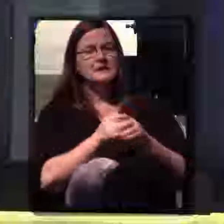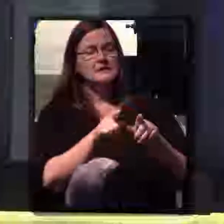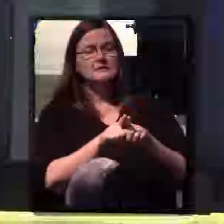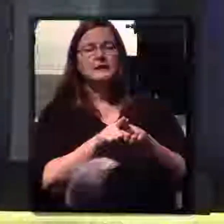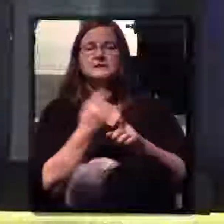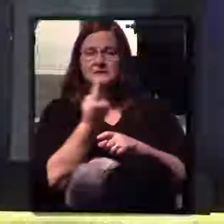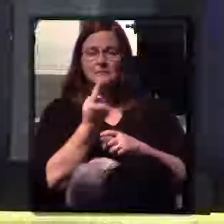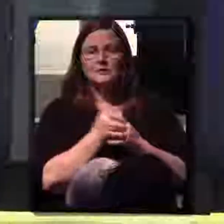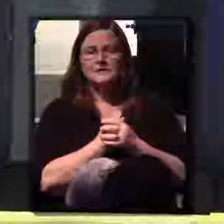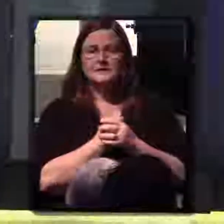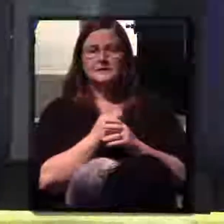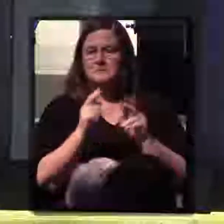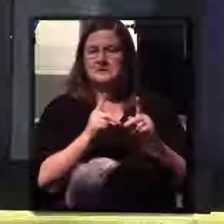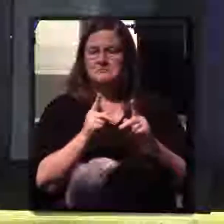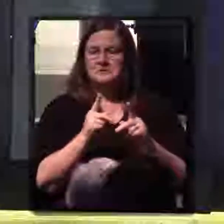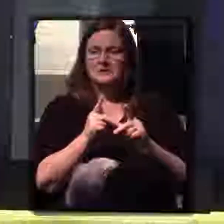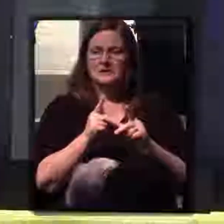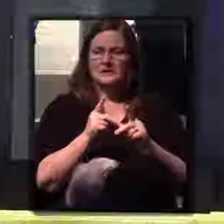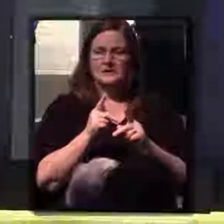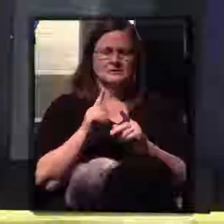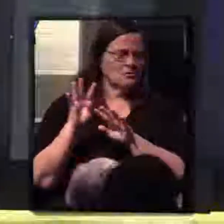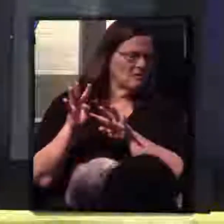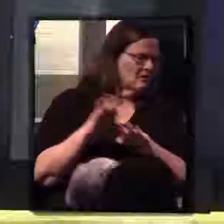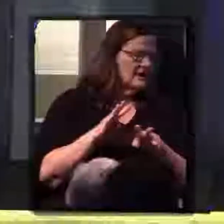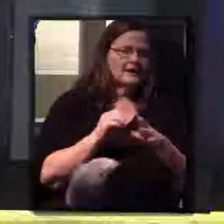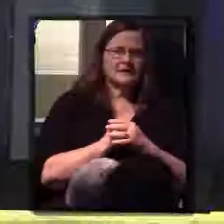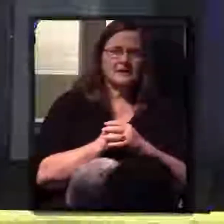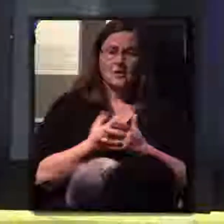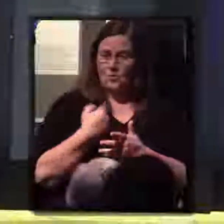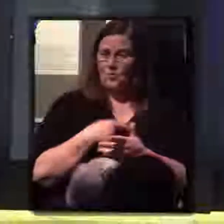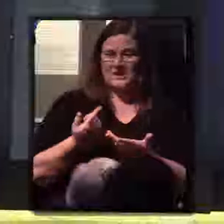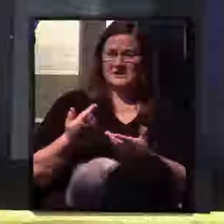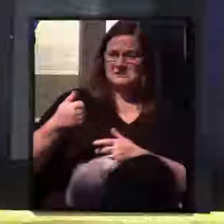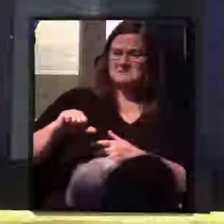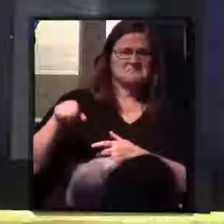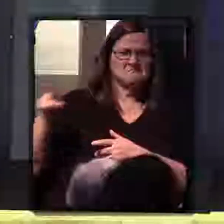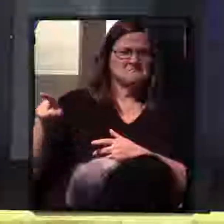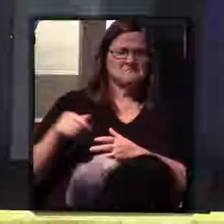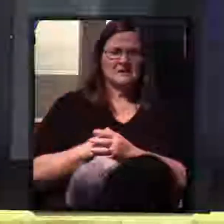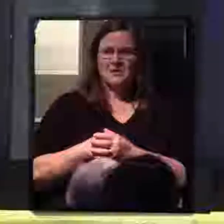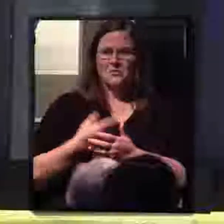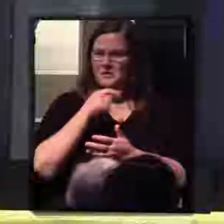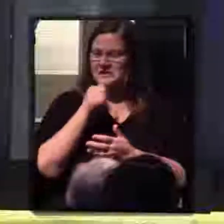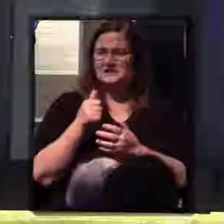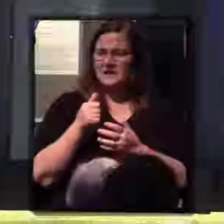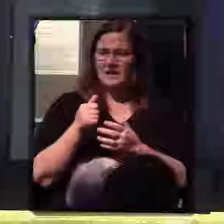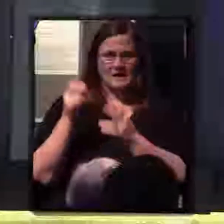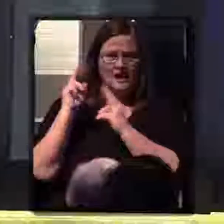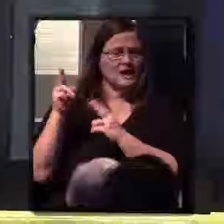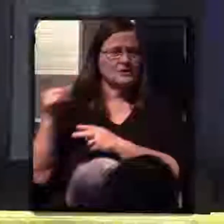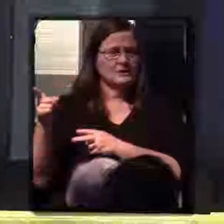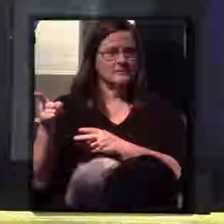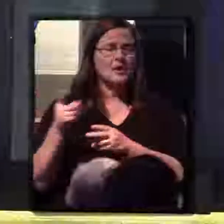acquainted with grief," or with sickness, "and like one from whom men hide their face, he was despised, and we